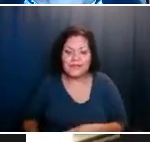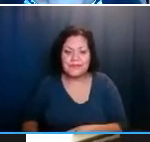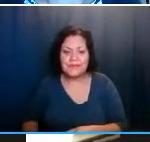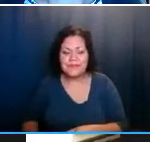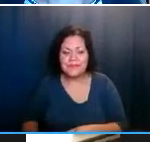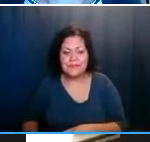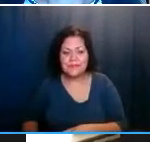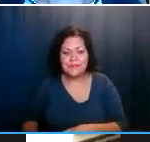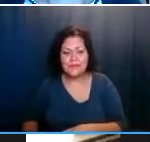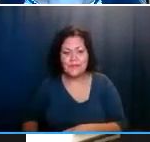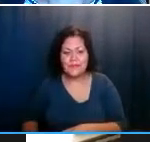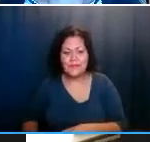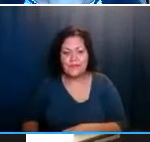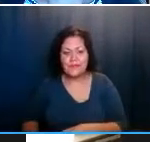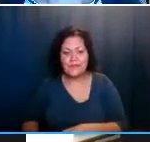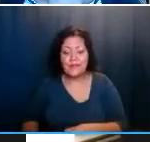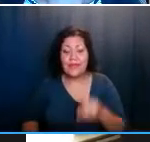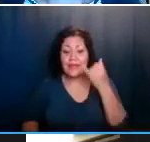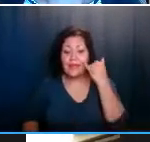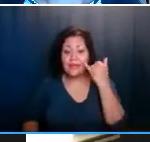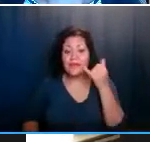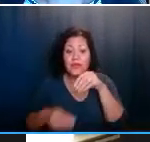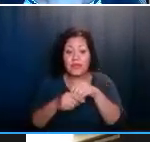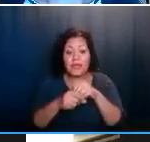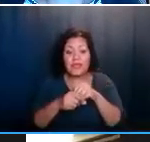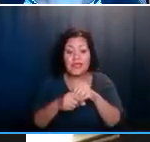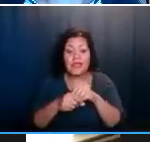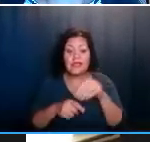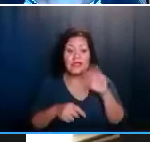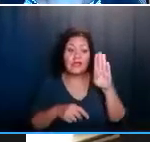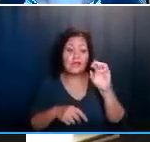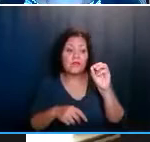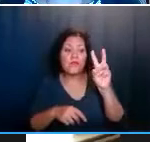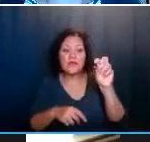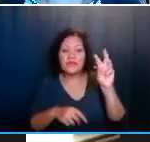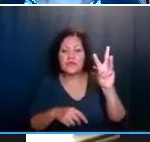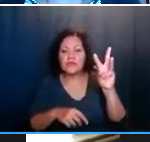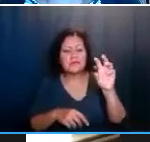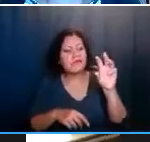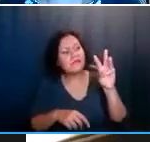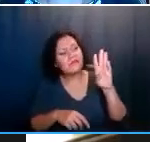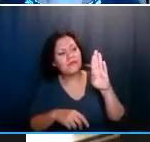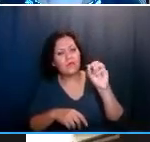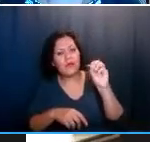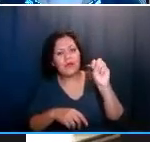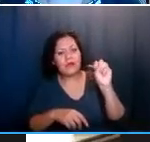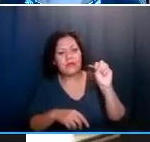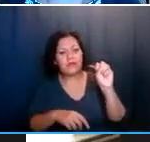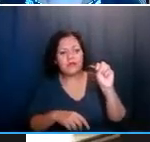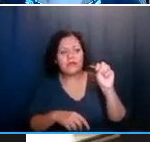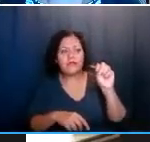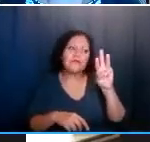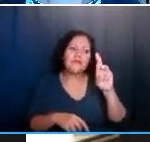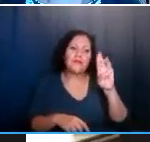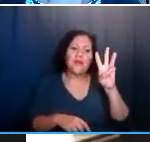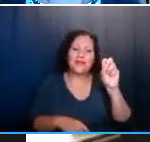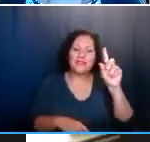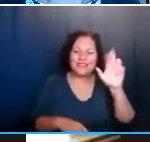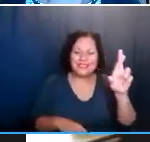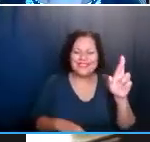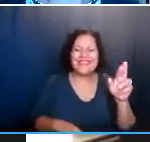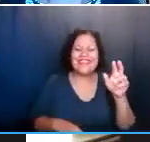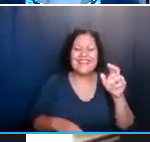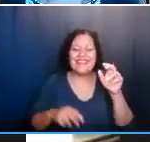And if you're in the browser, it looks very similar. And you go down and you can just